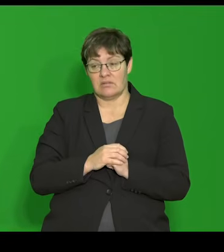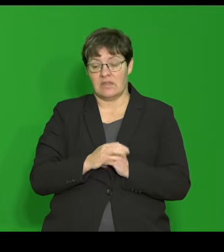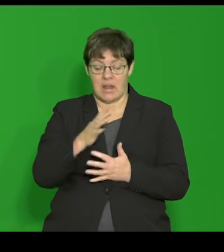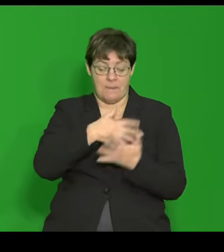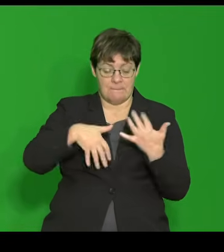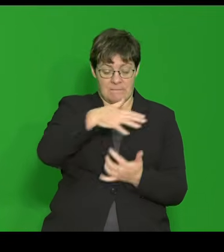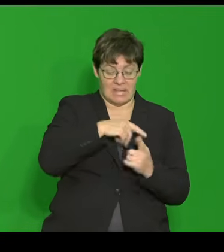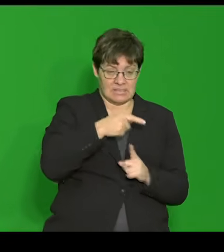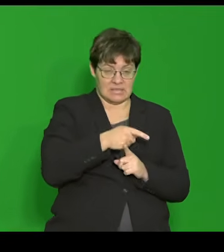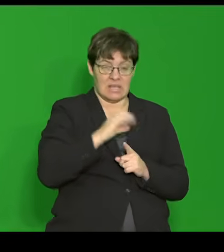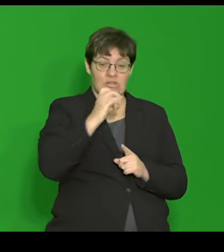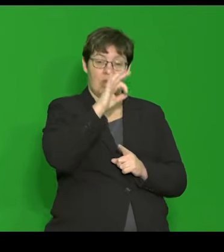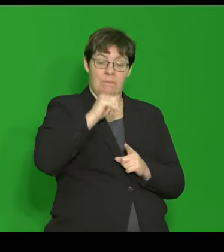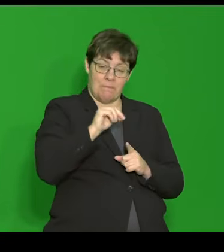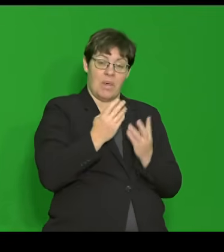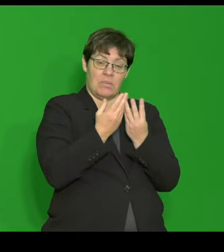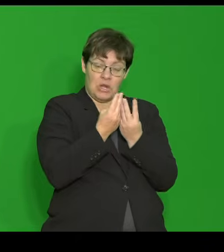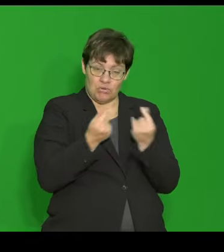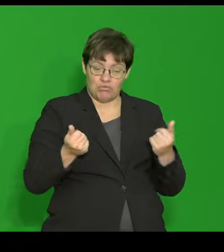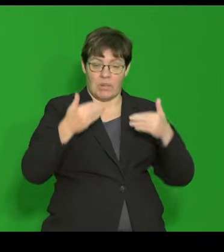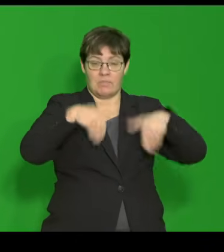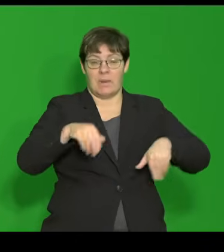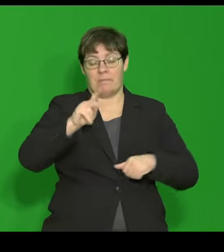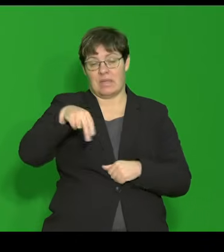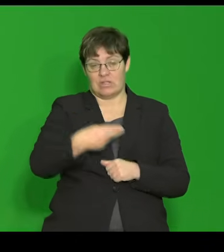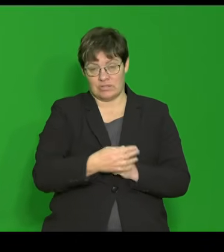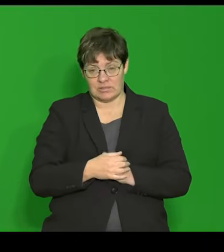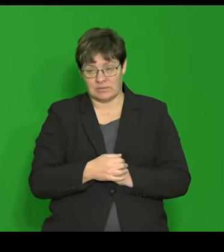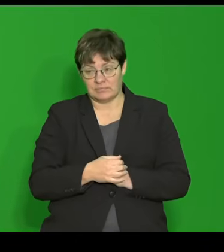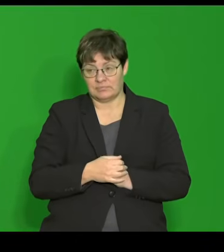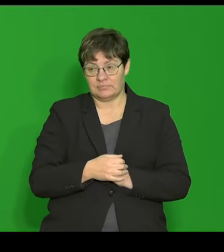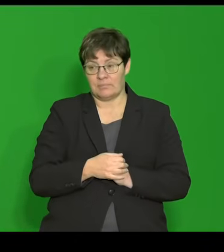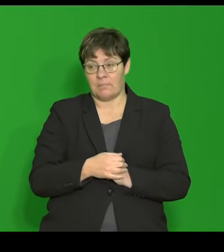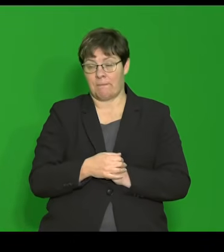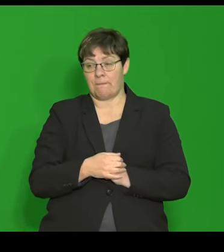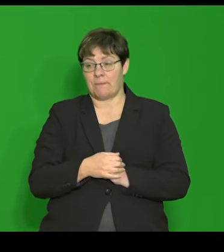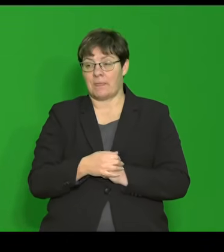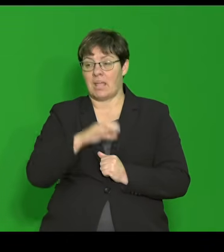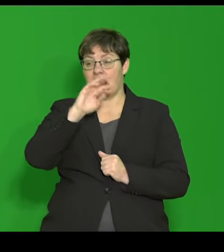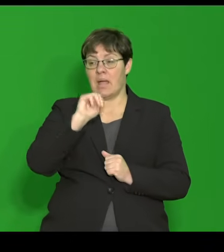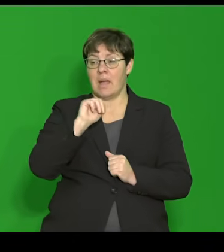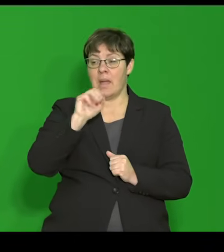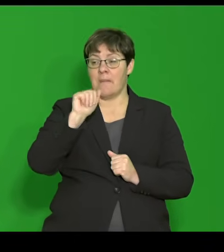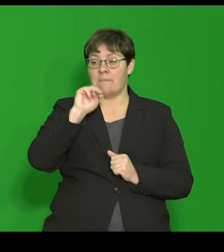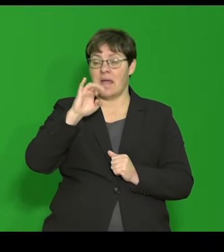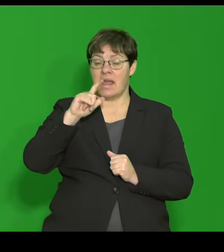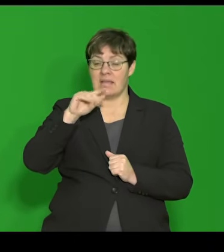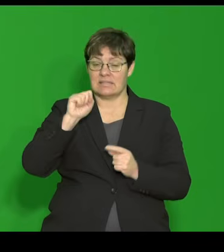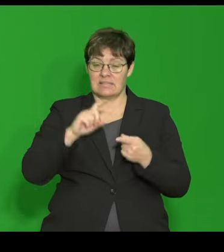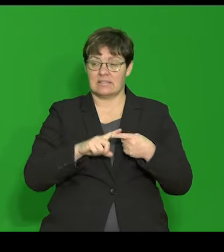then mix with the chyme to neutralize that pH. So the pancreas then produces